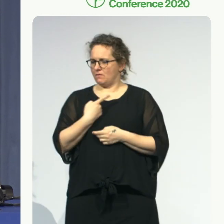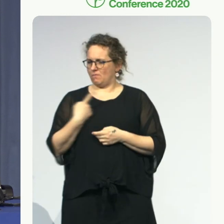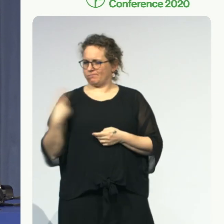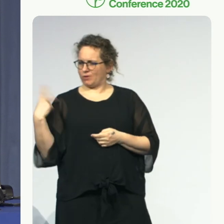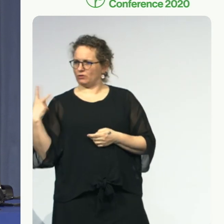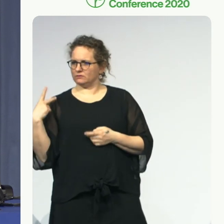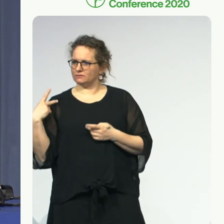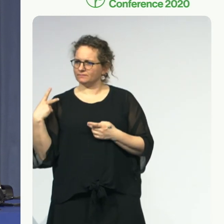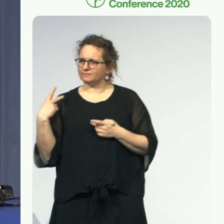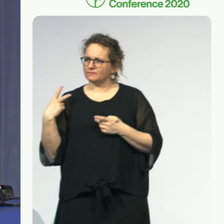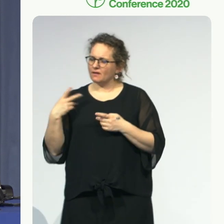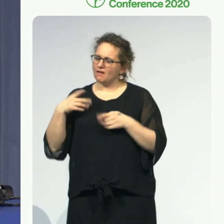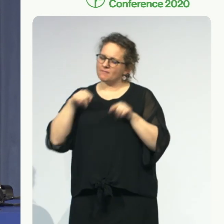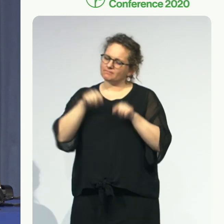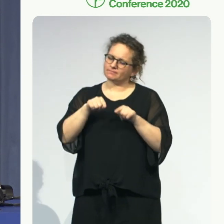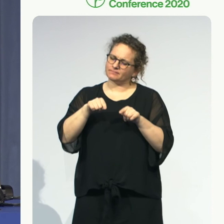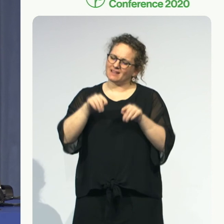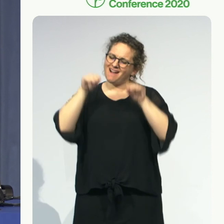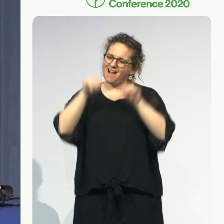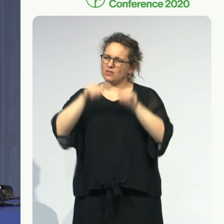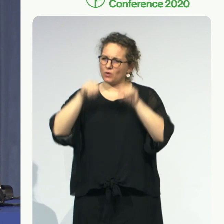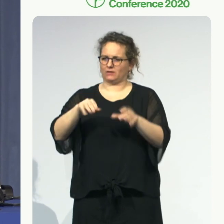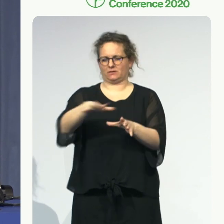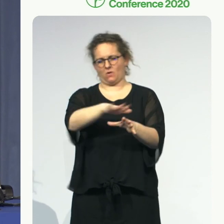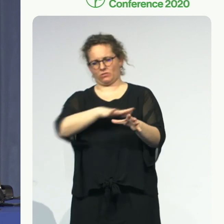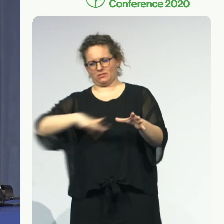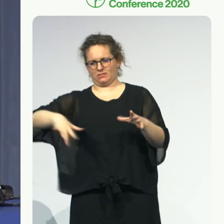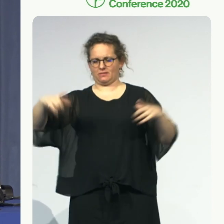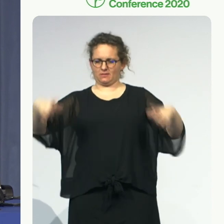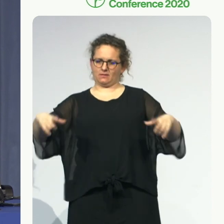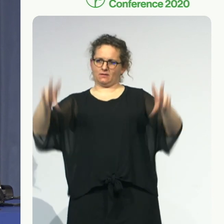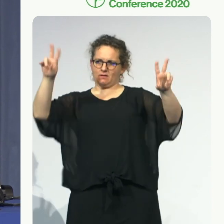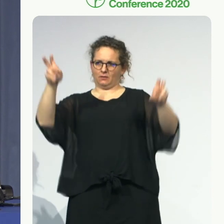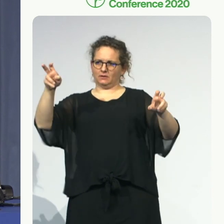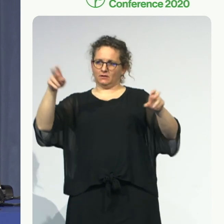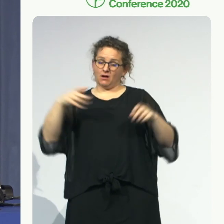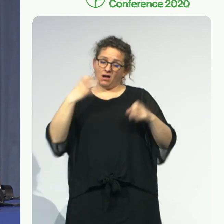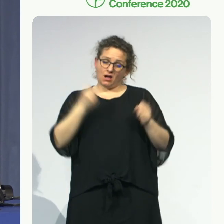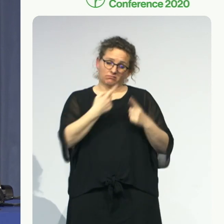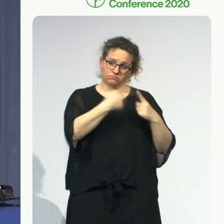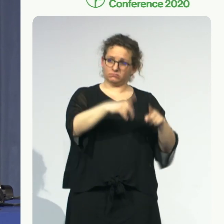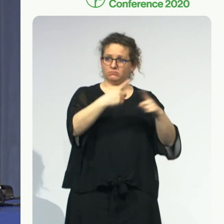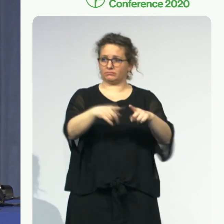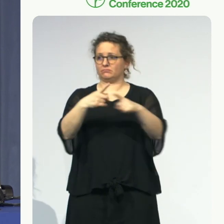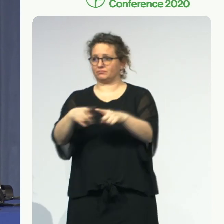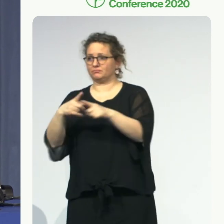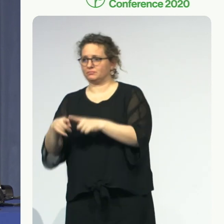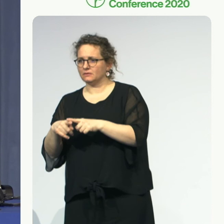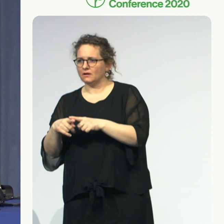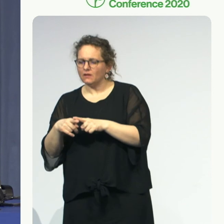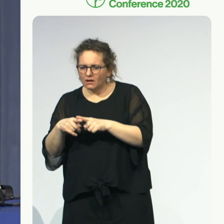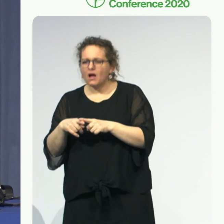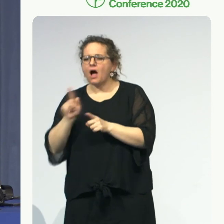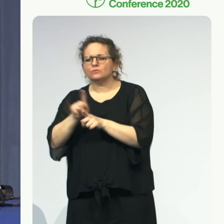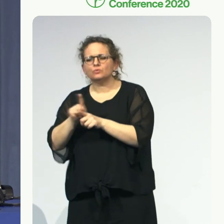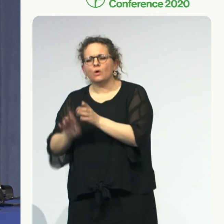sector and also different sectors. I'm also working in the city development, and we are connecting us with other colleagues. There